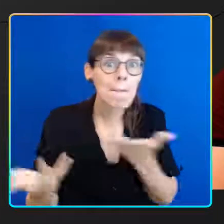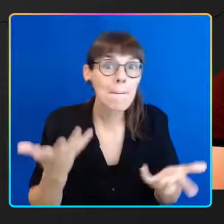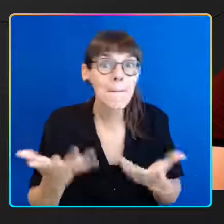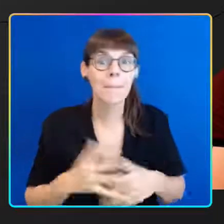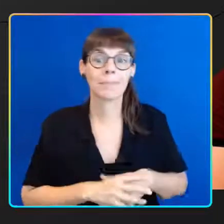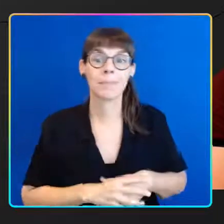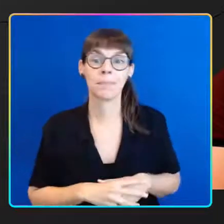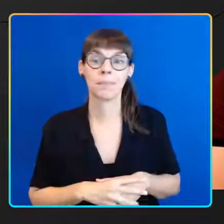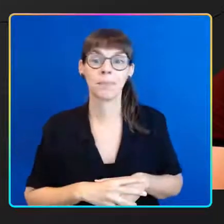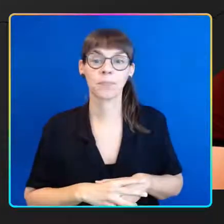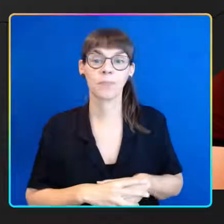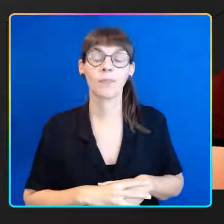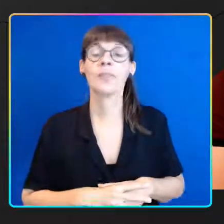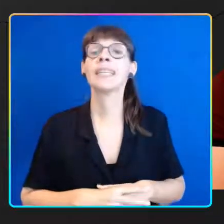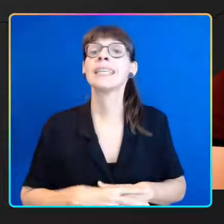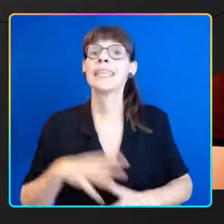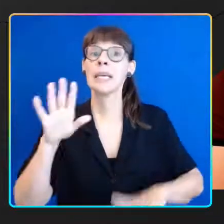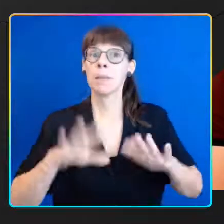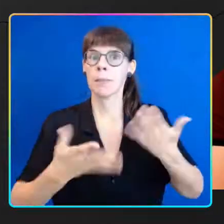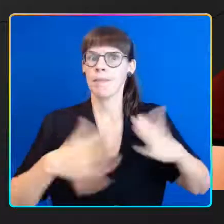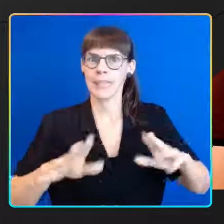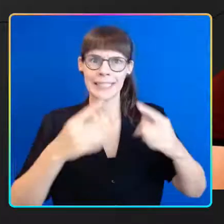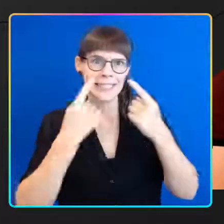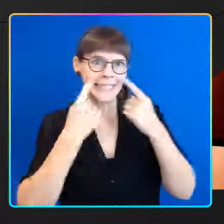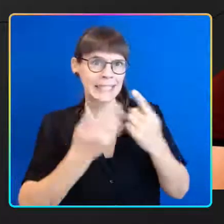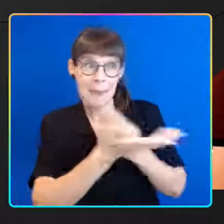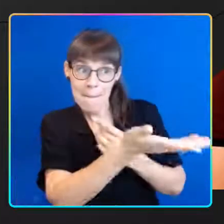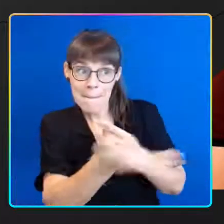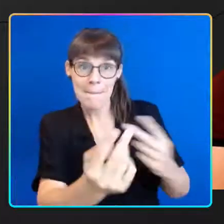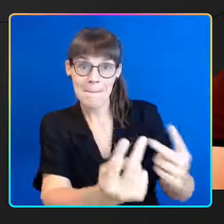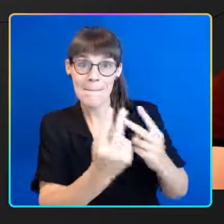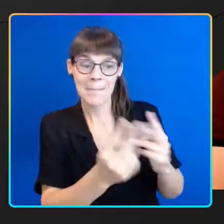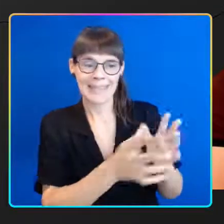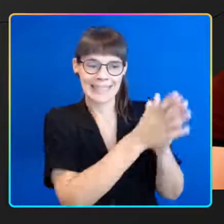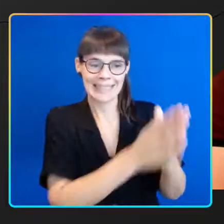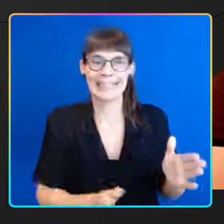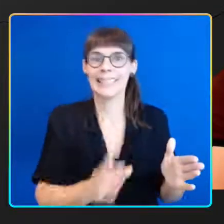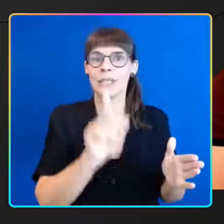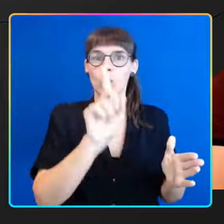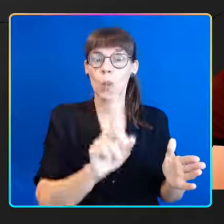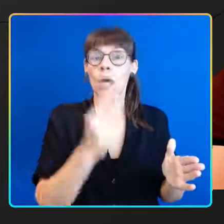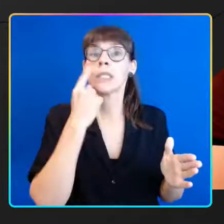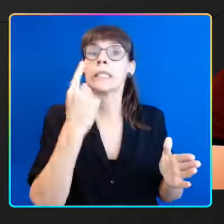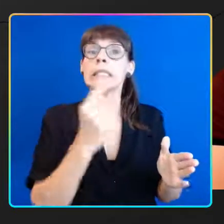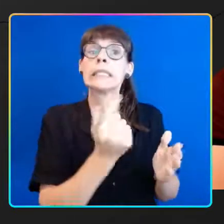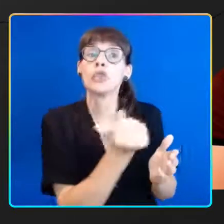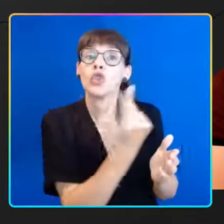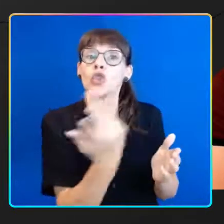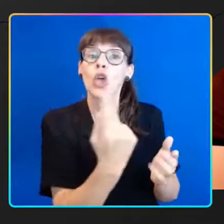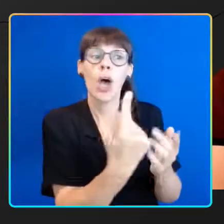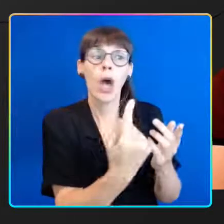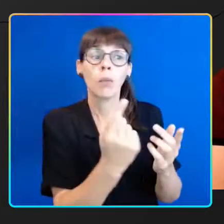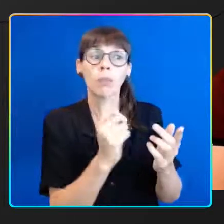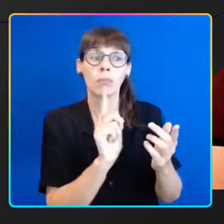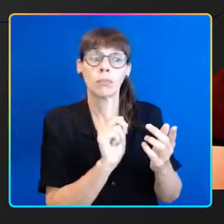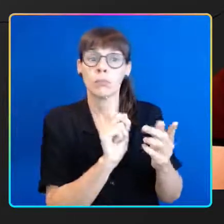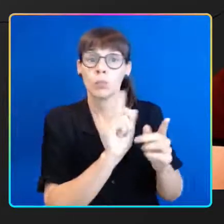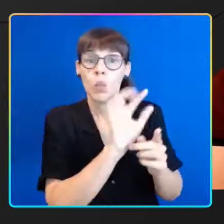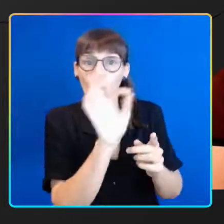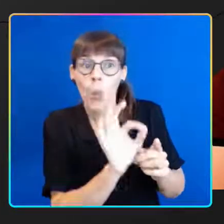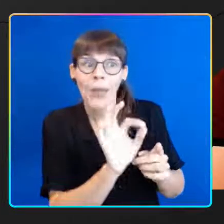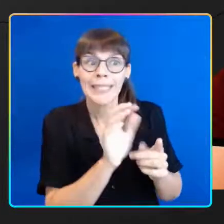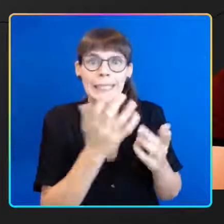watched season 1, anyone out there, you'll notice some of these are the same and some of these questions are different for season 2. We've